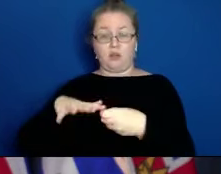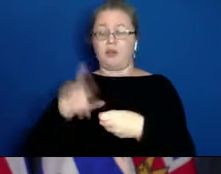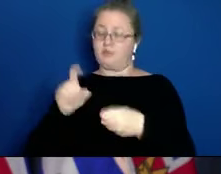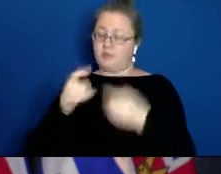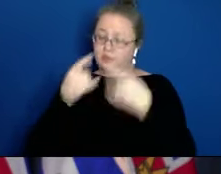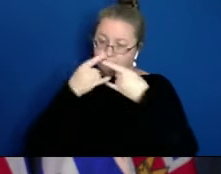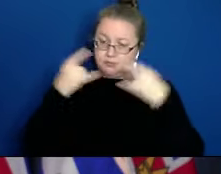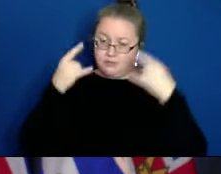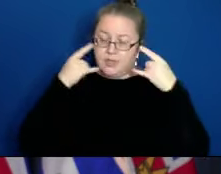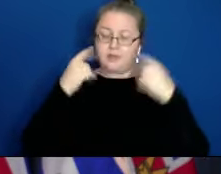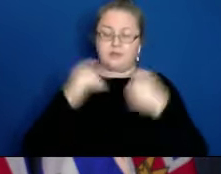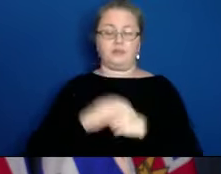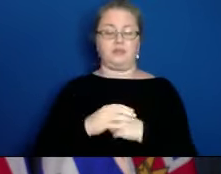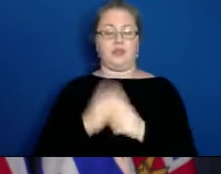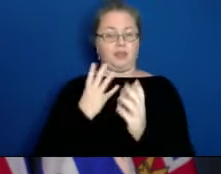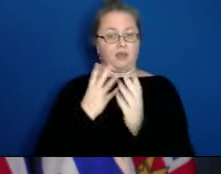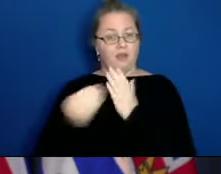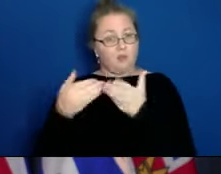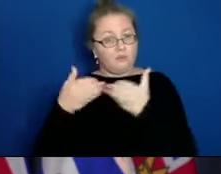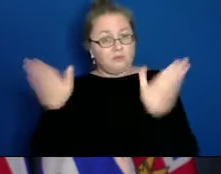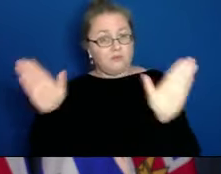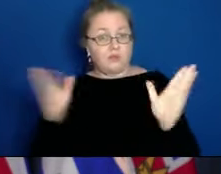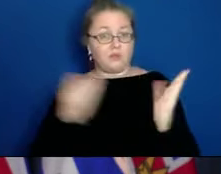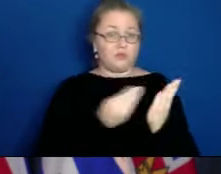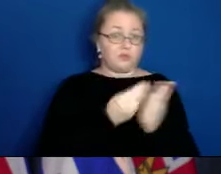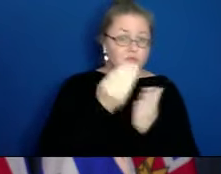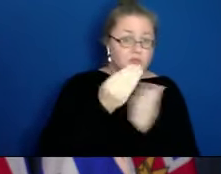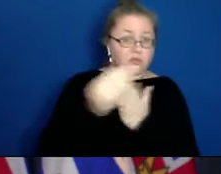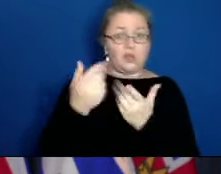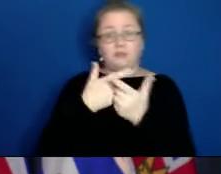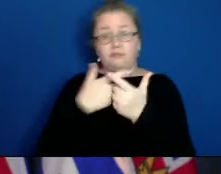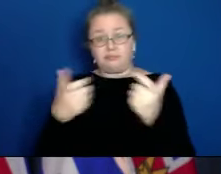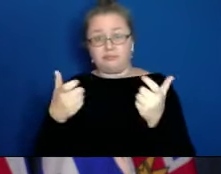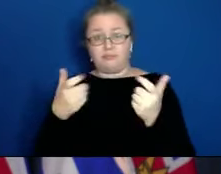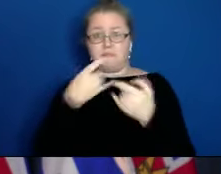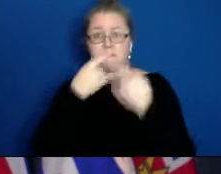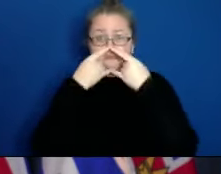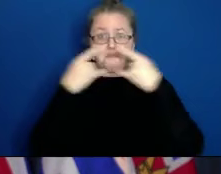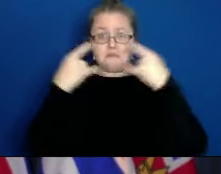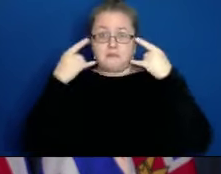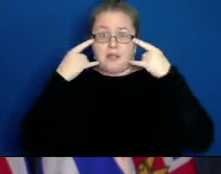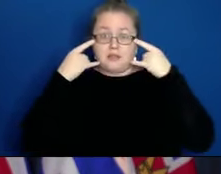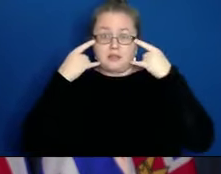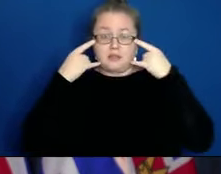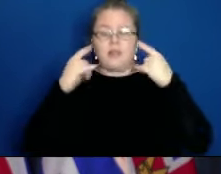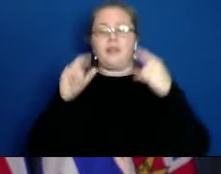kitchens, except, of course, when people need to eat. It's